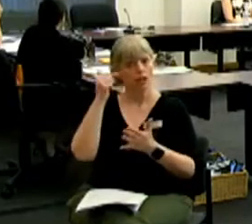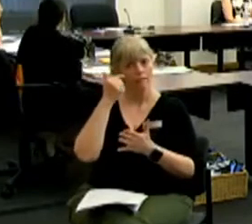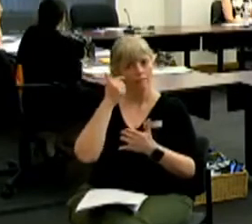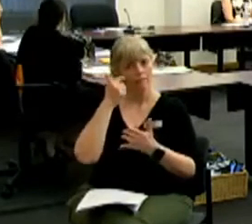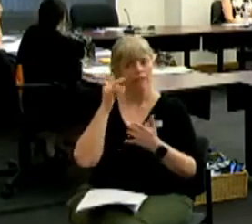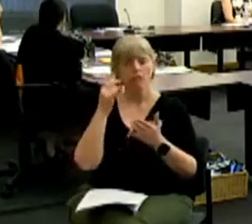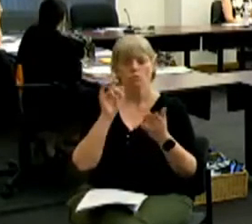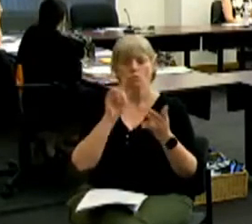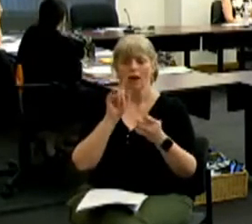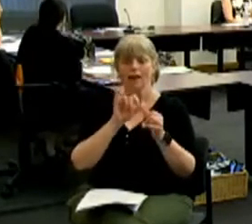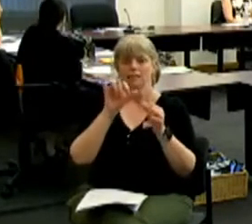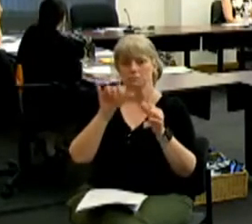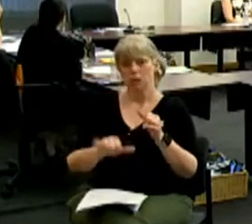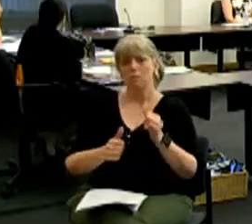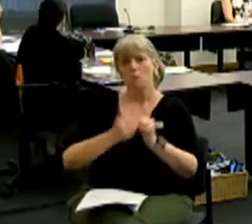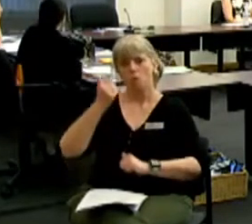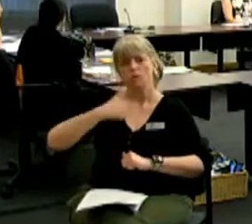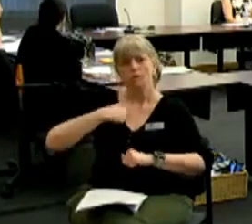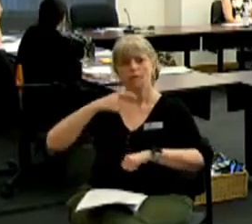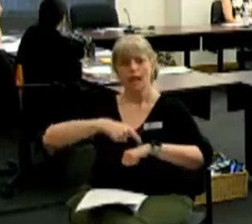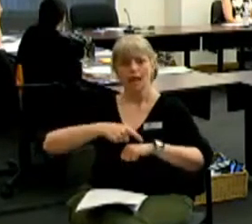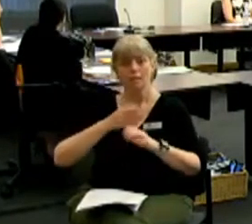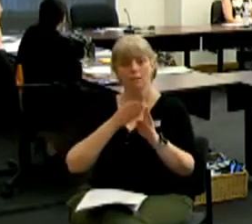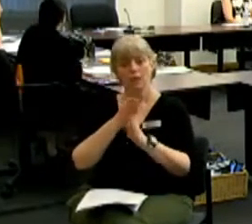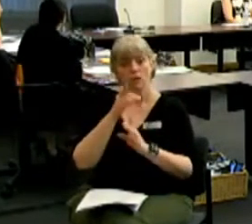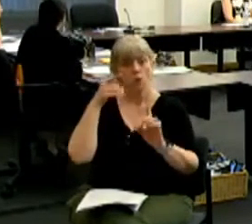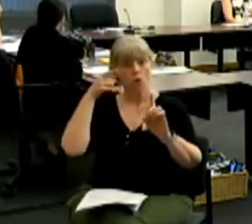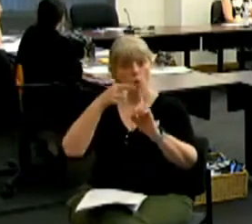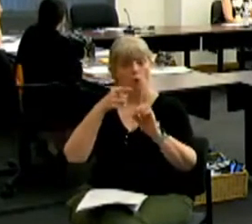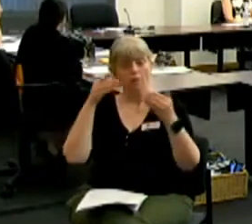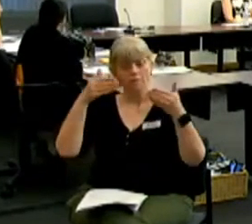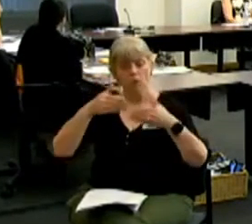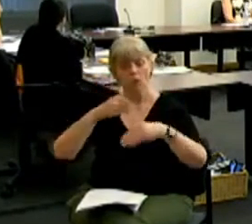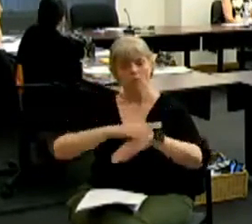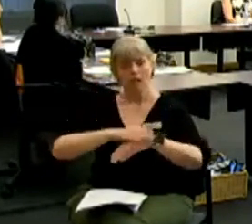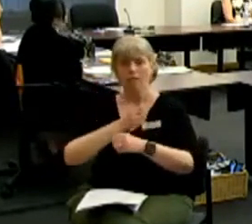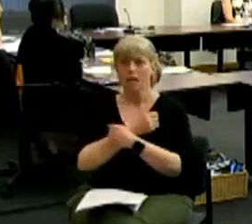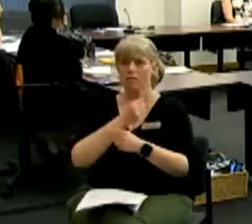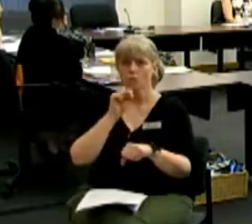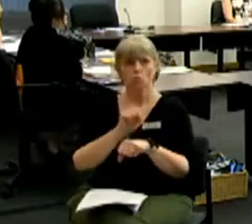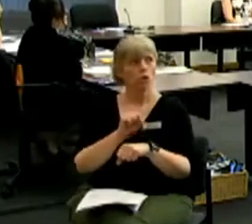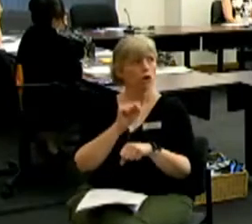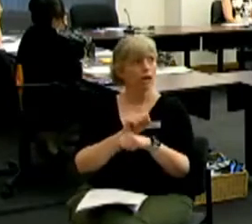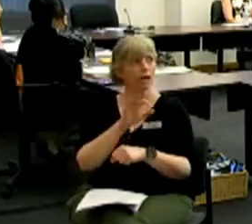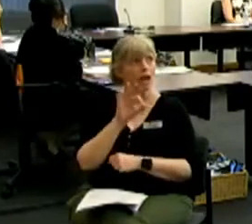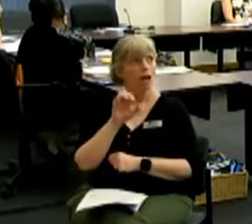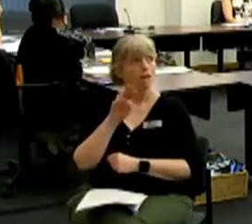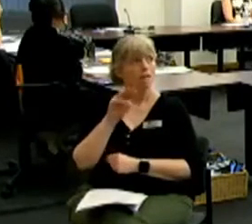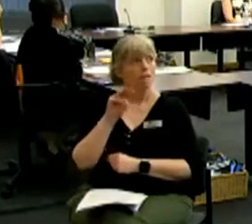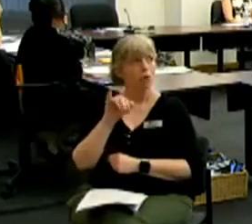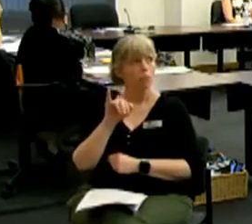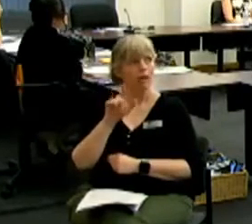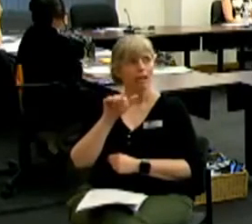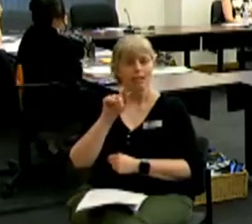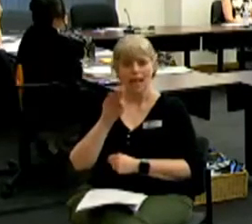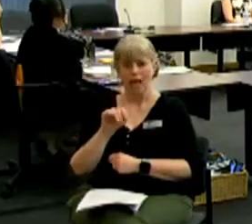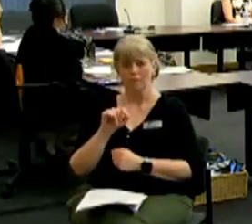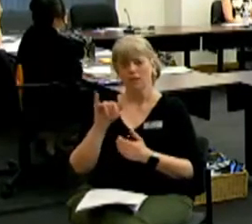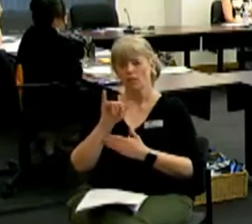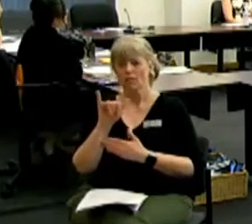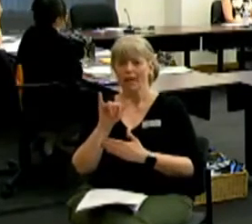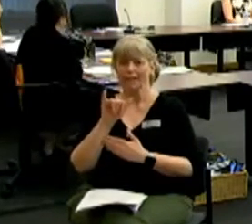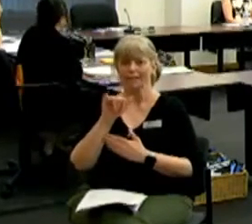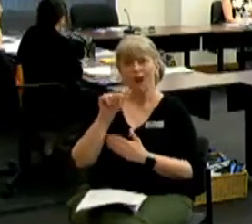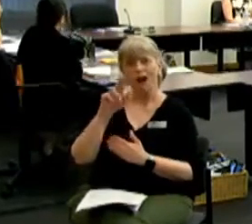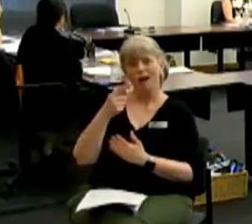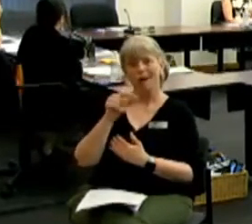spend the majority of my time. My career goals are focusing, I would love to work at Fermilab in the future. They're kind of like Argonne. Argonne's a little